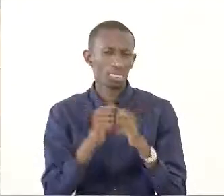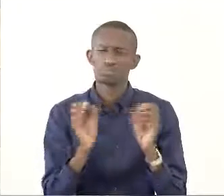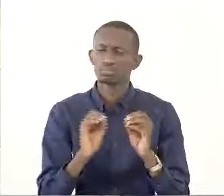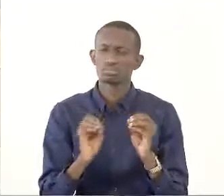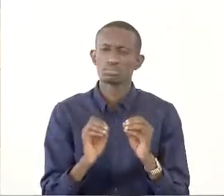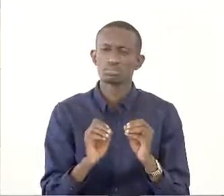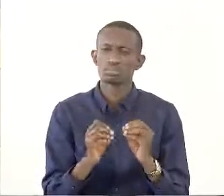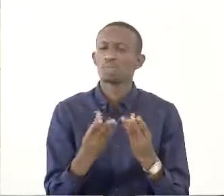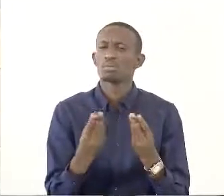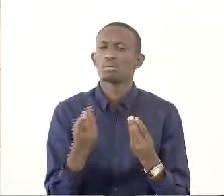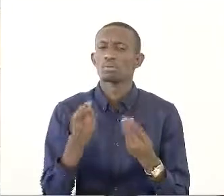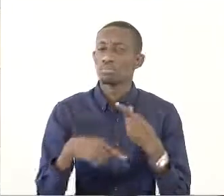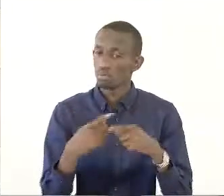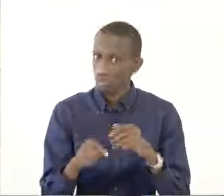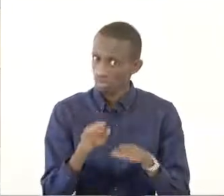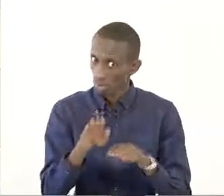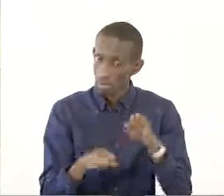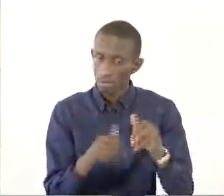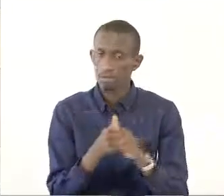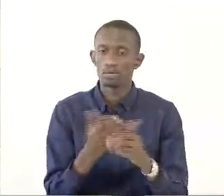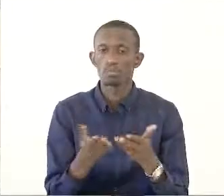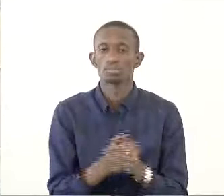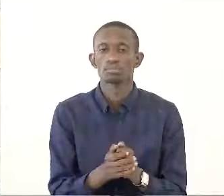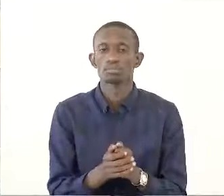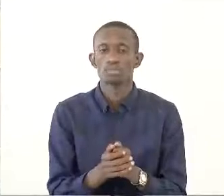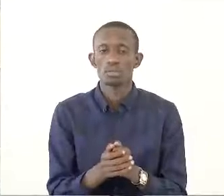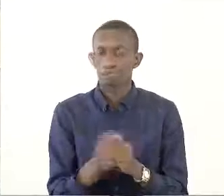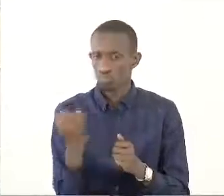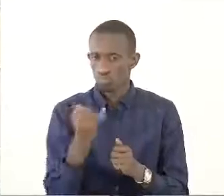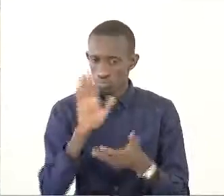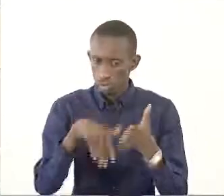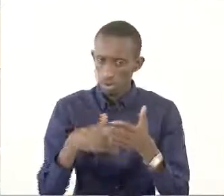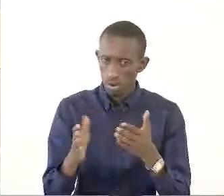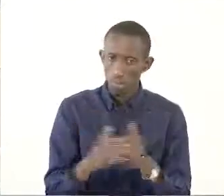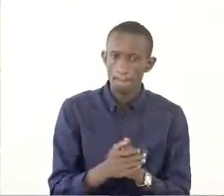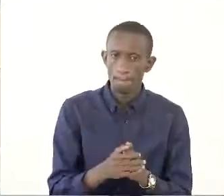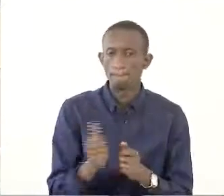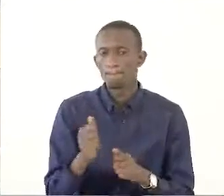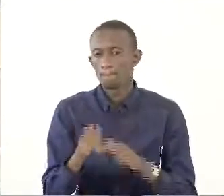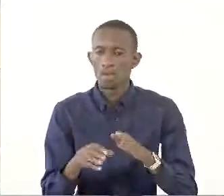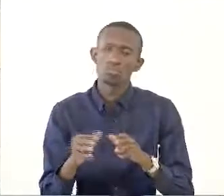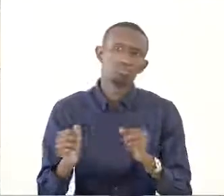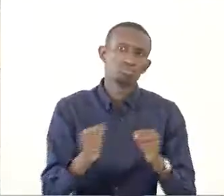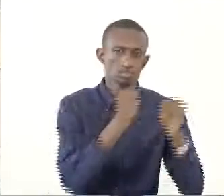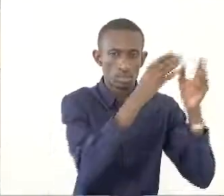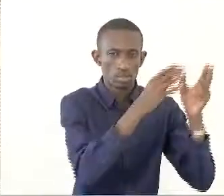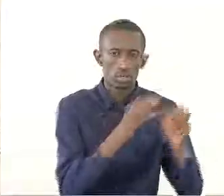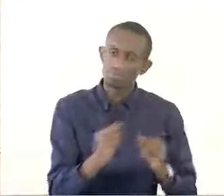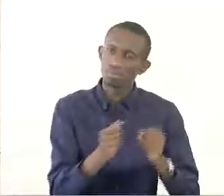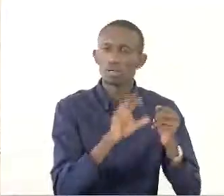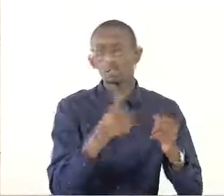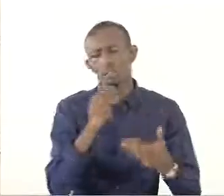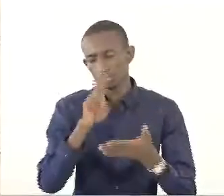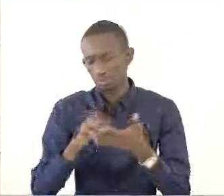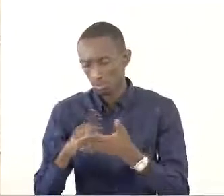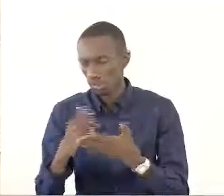as you follow the steps that I'm giving you to build a table of sign, to plot your equation on a graph, and also to read where